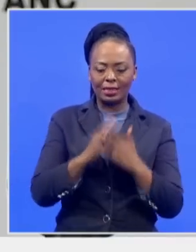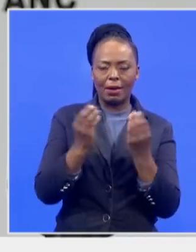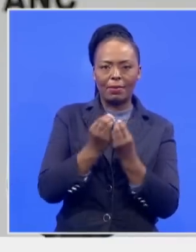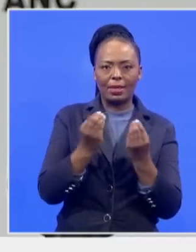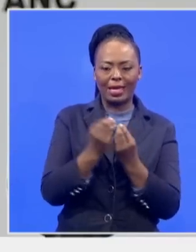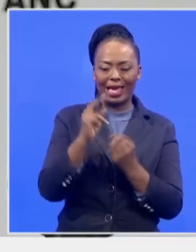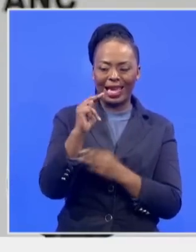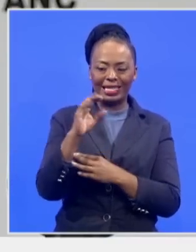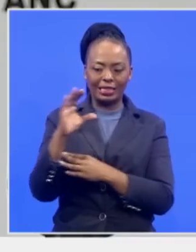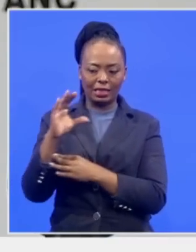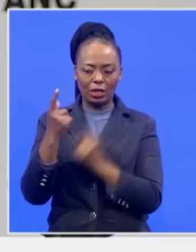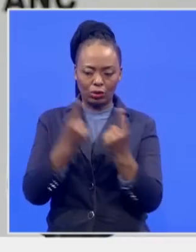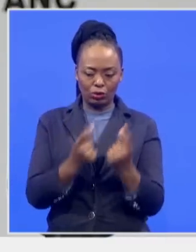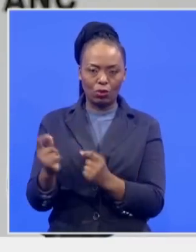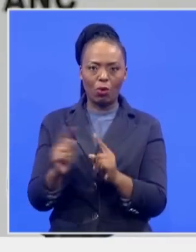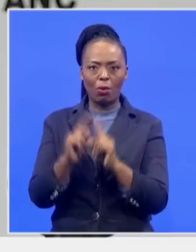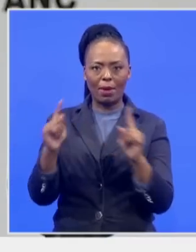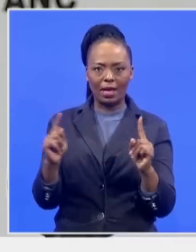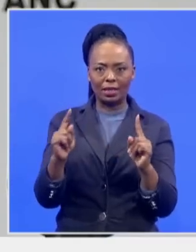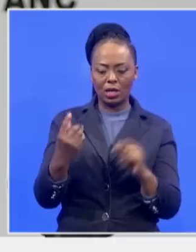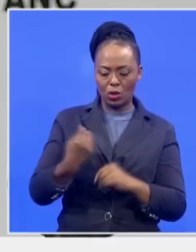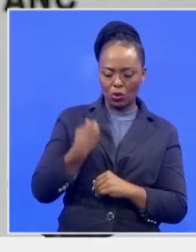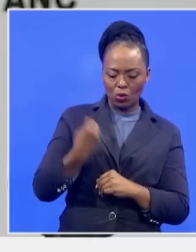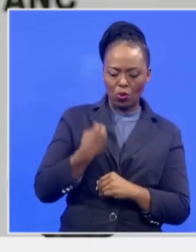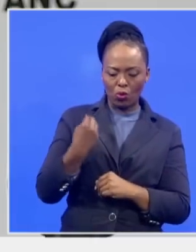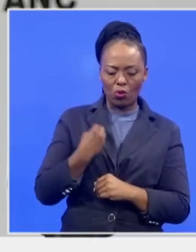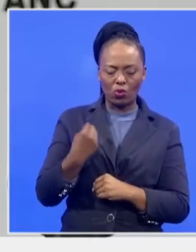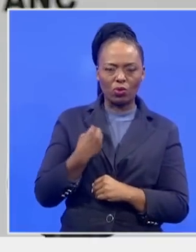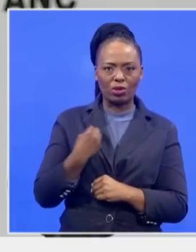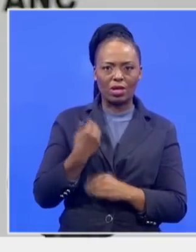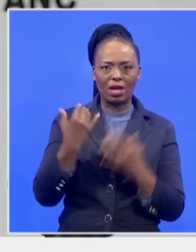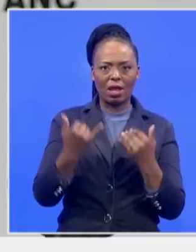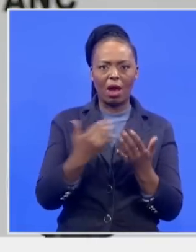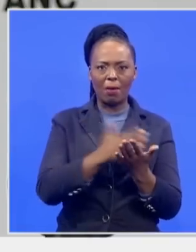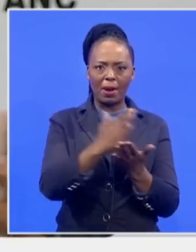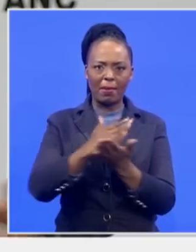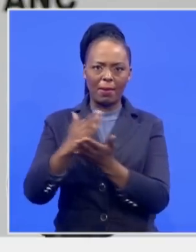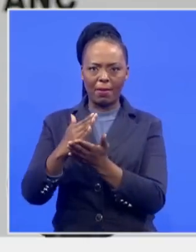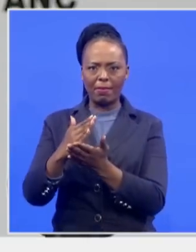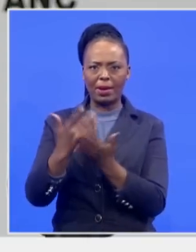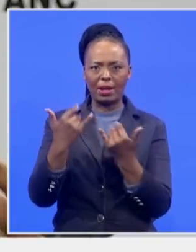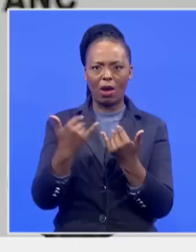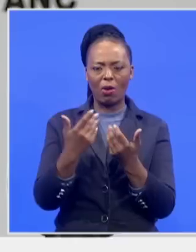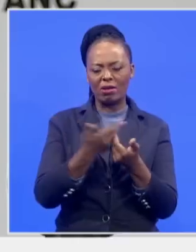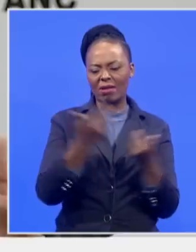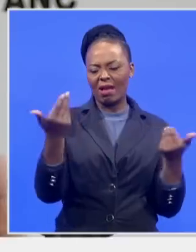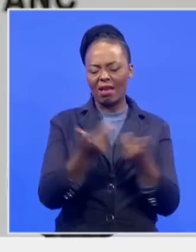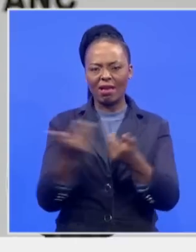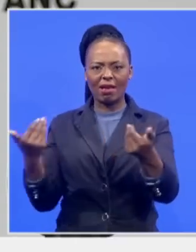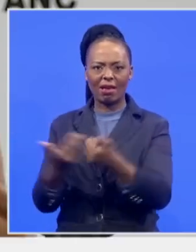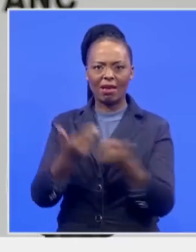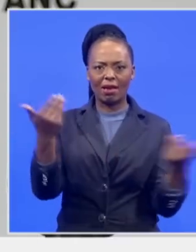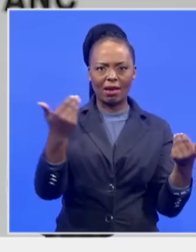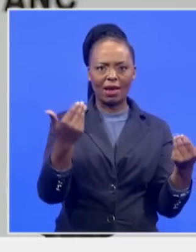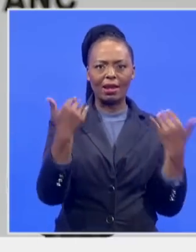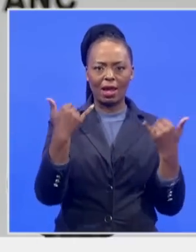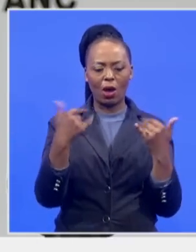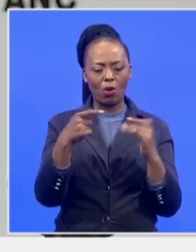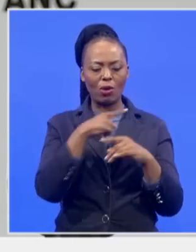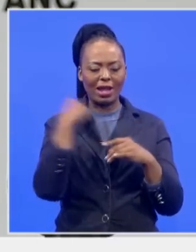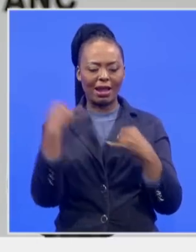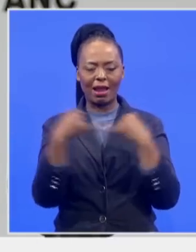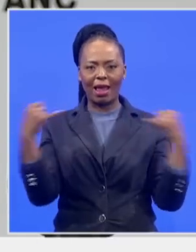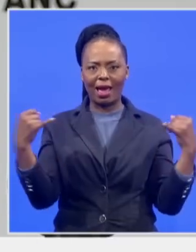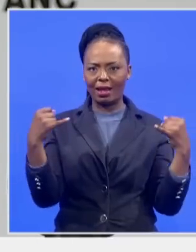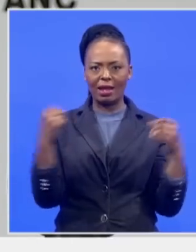will do. But the Youth League disbandment was done a long time ago, and the Youth League could not meet its own deadlines in terms of getting to the